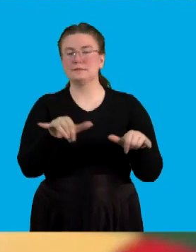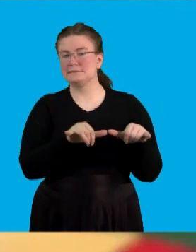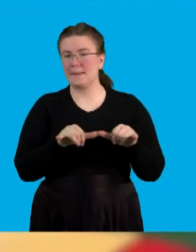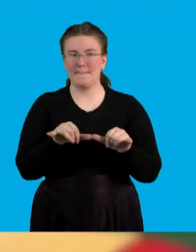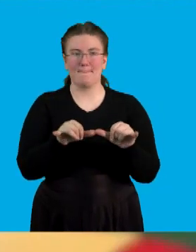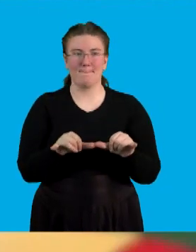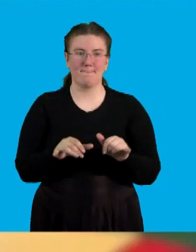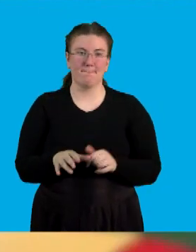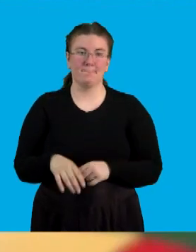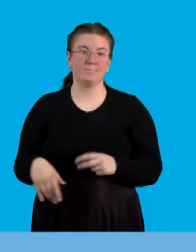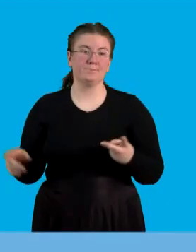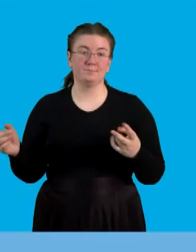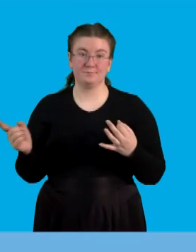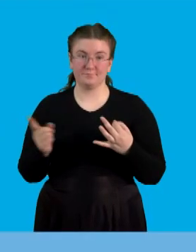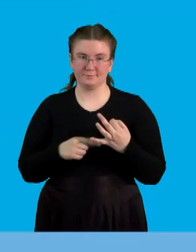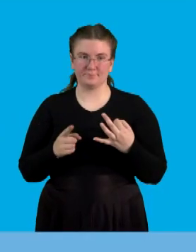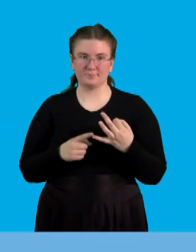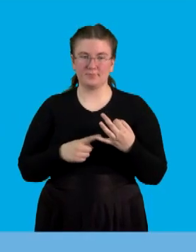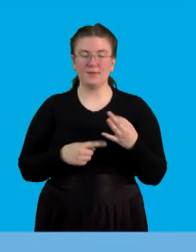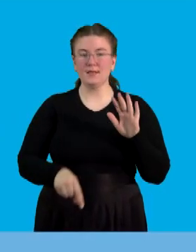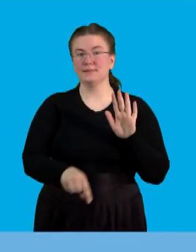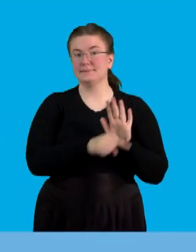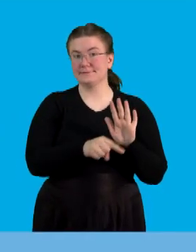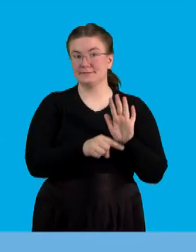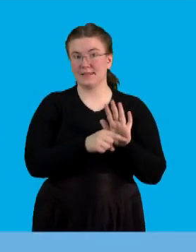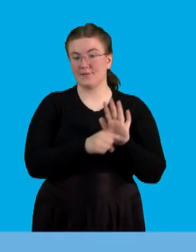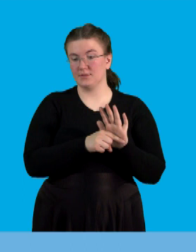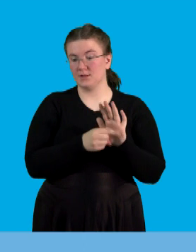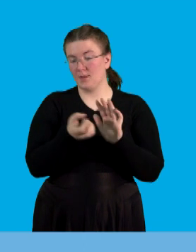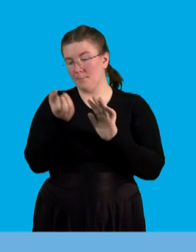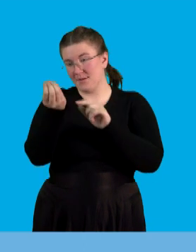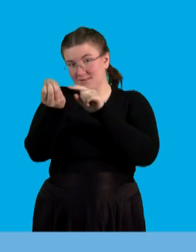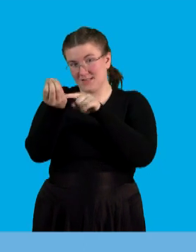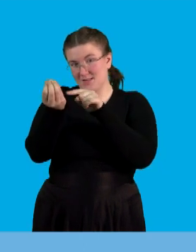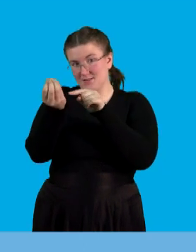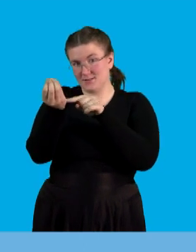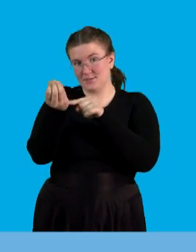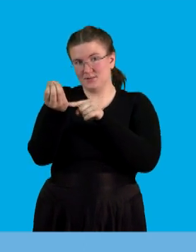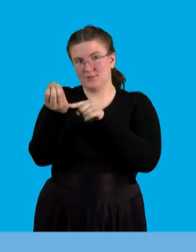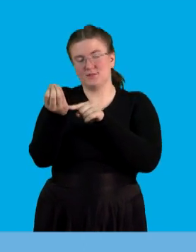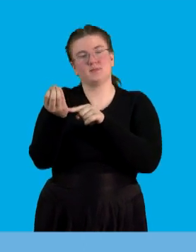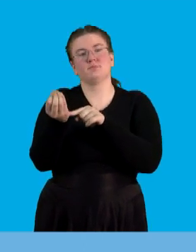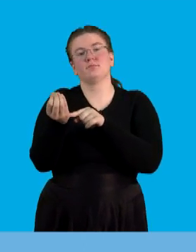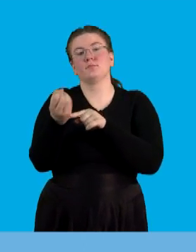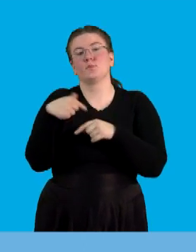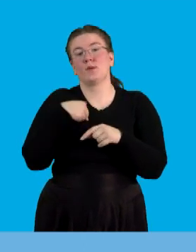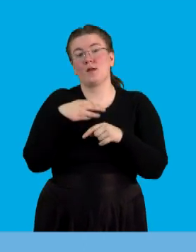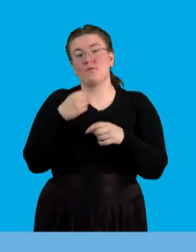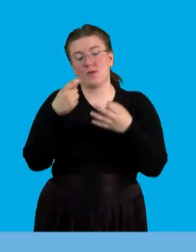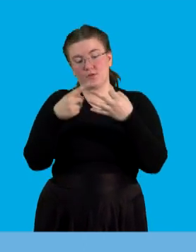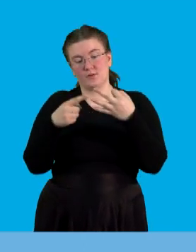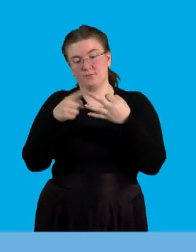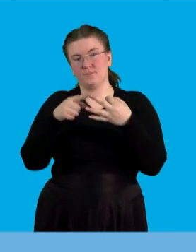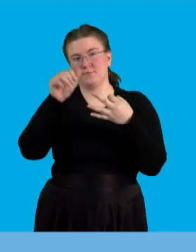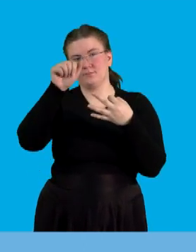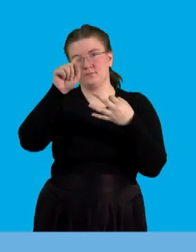Then number 3, negatively charged particles. So remember, Particles, we have 3 particles. We have an